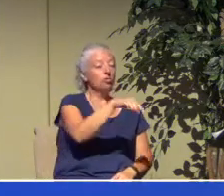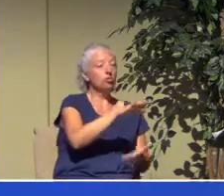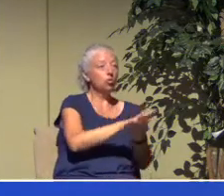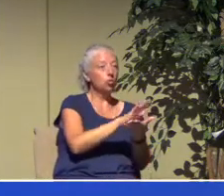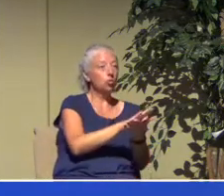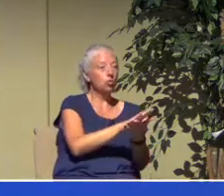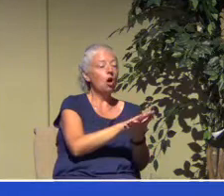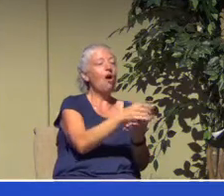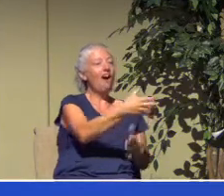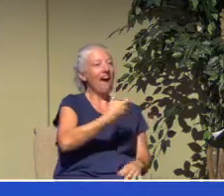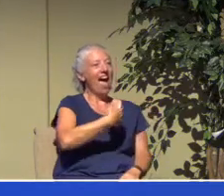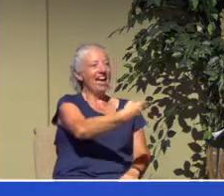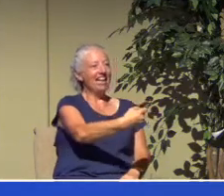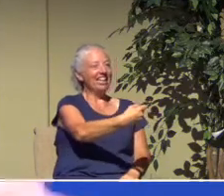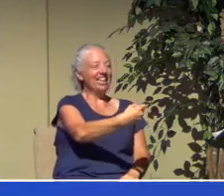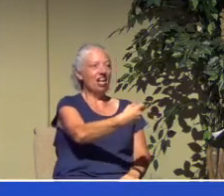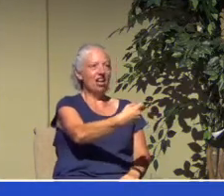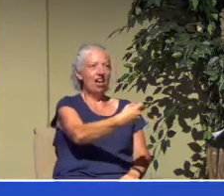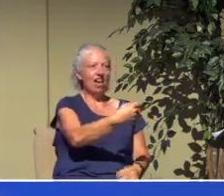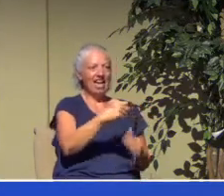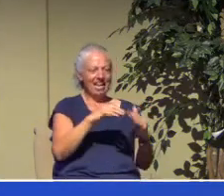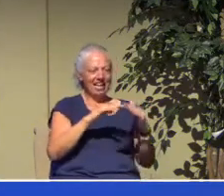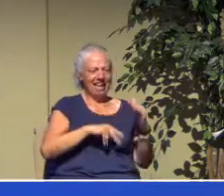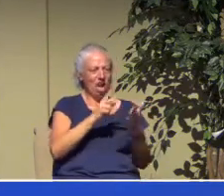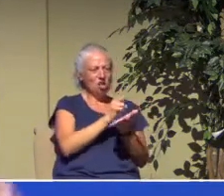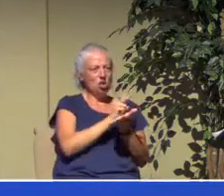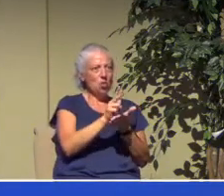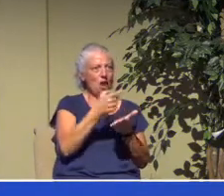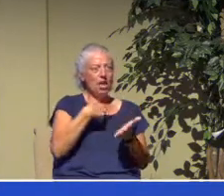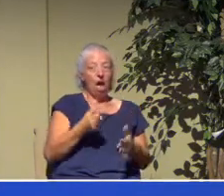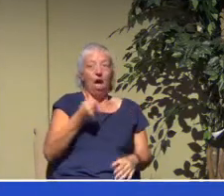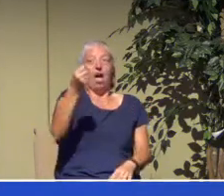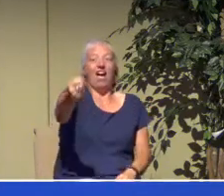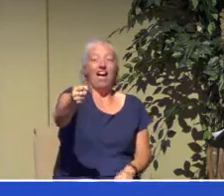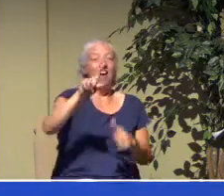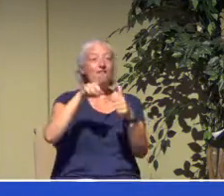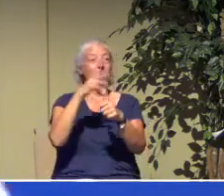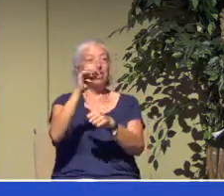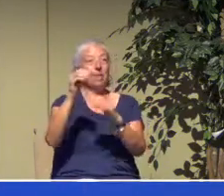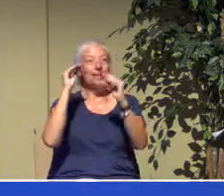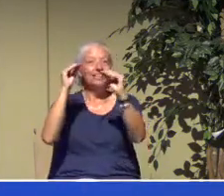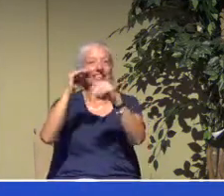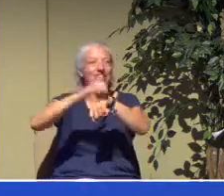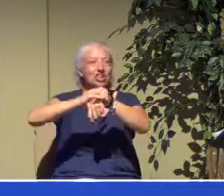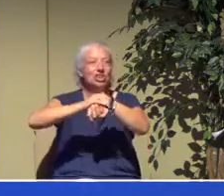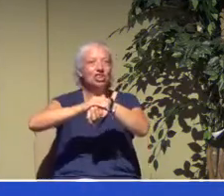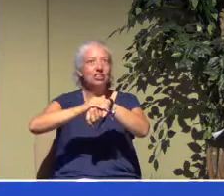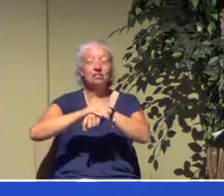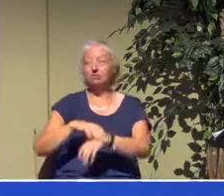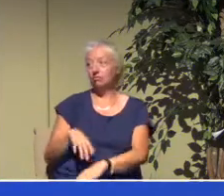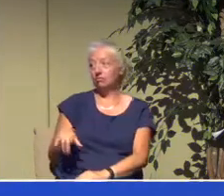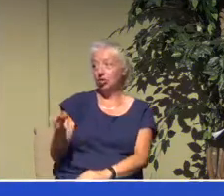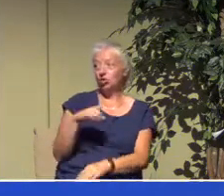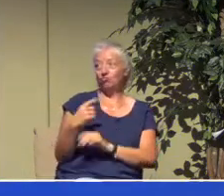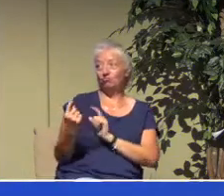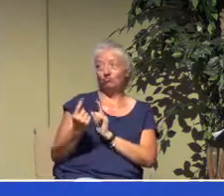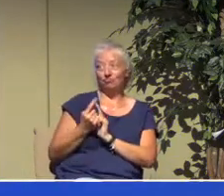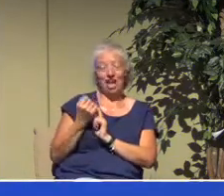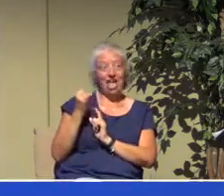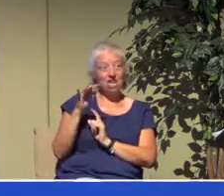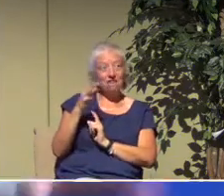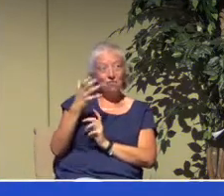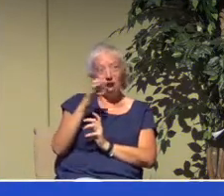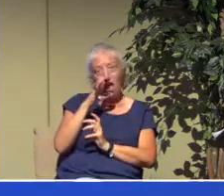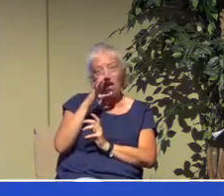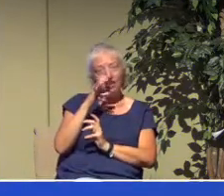hired me, and within 2 weeks, I was in my first company teaching English. And you can meet me in the back, and I have a funny story to tell